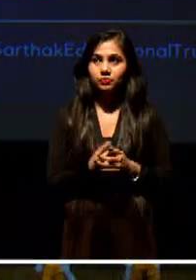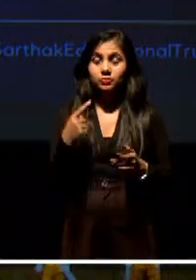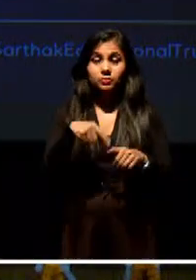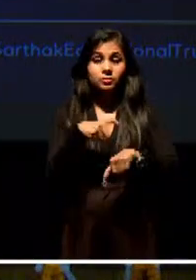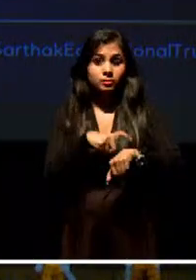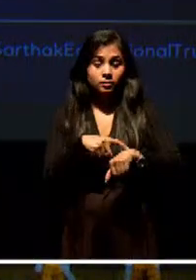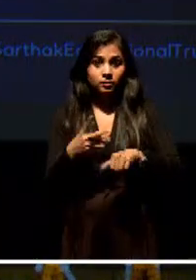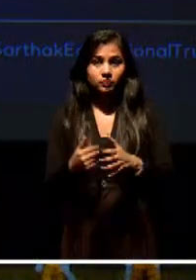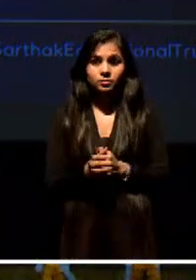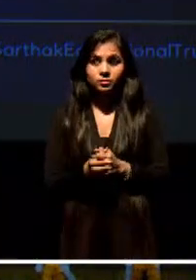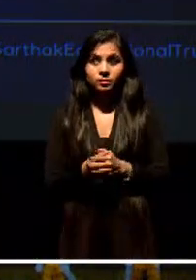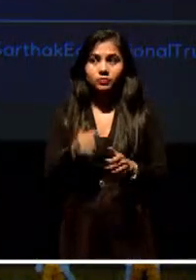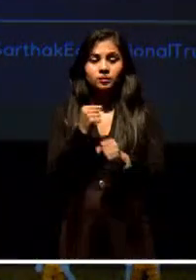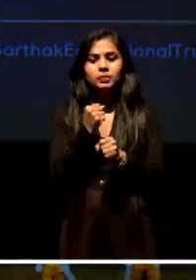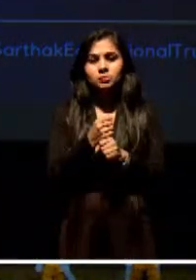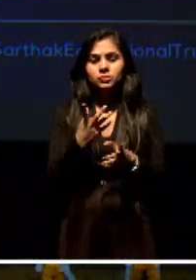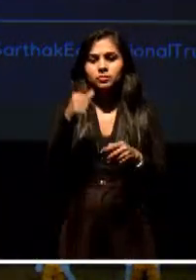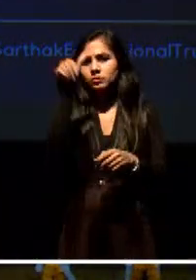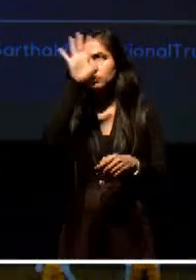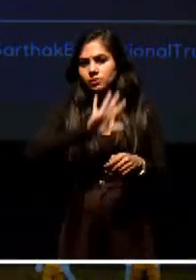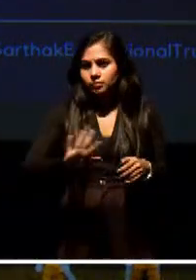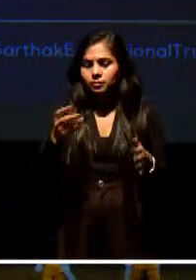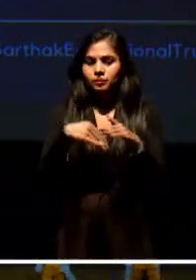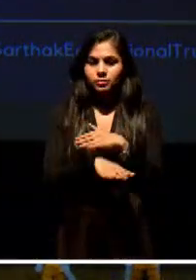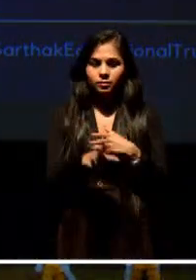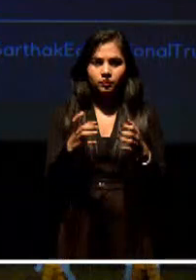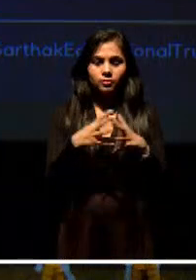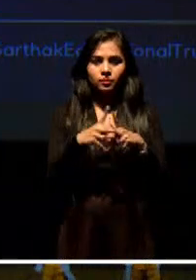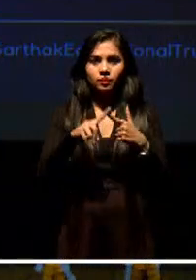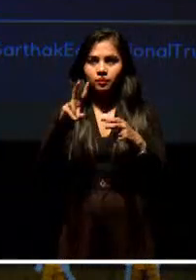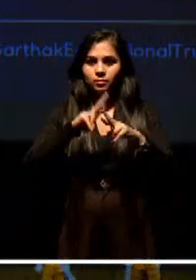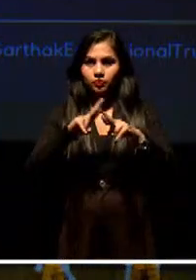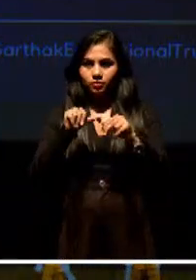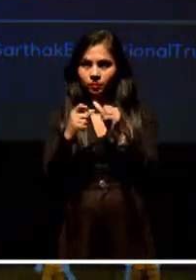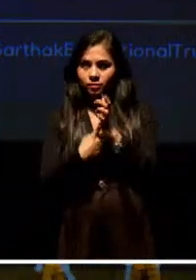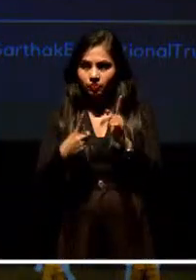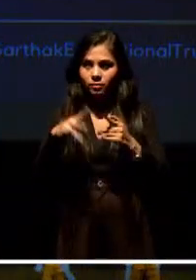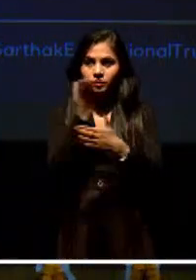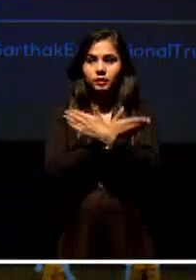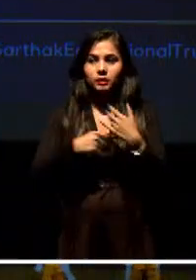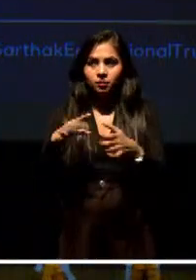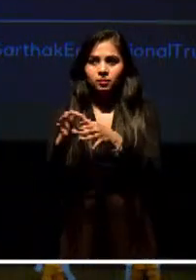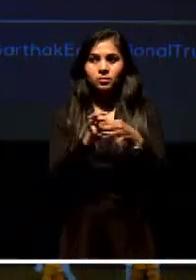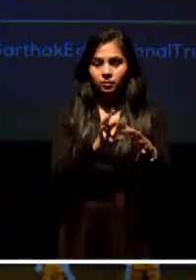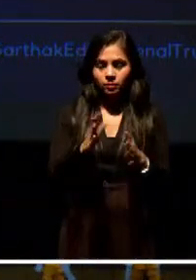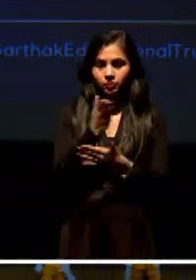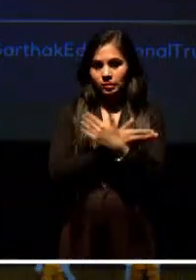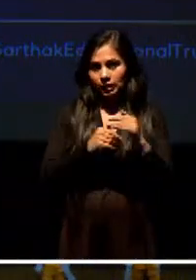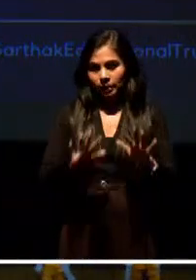time, the government of India used to have the Ministry of Welfare, and disability was one of the functions.